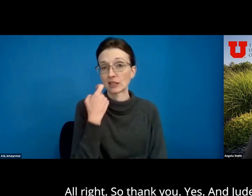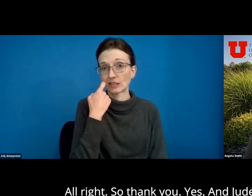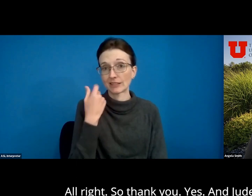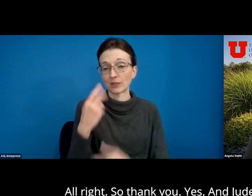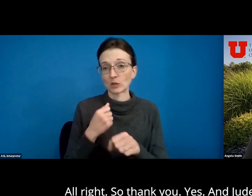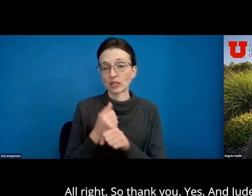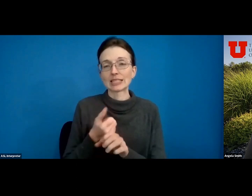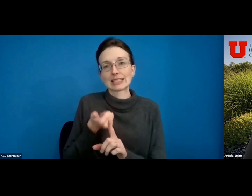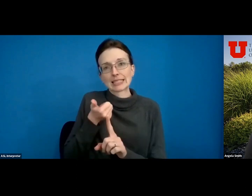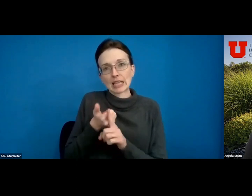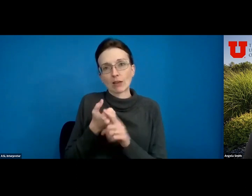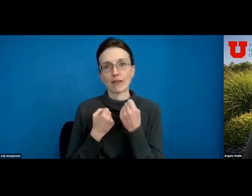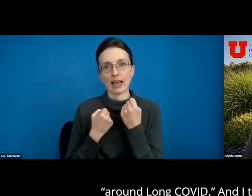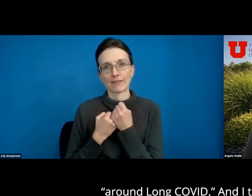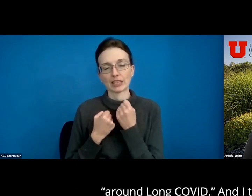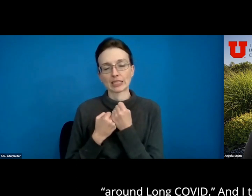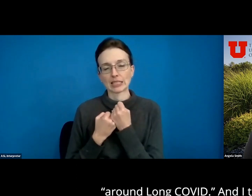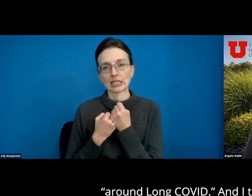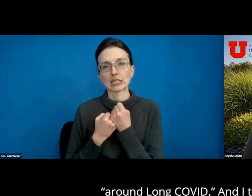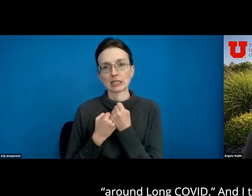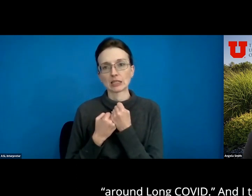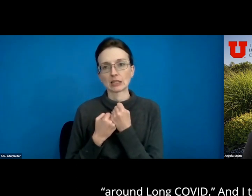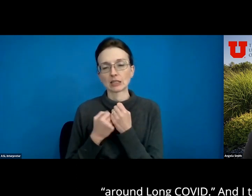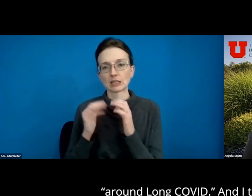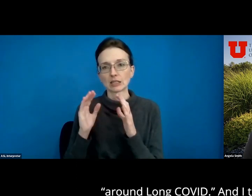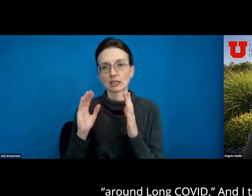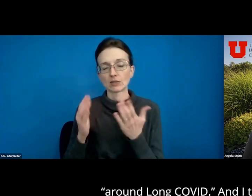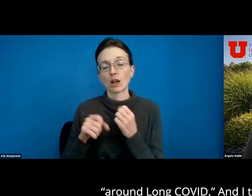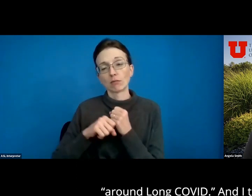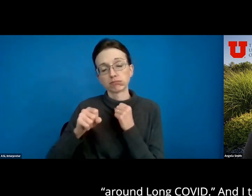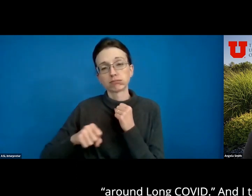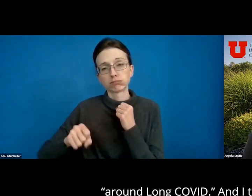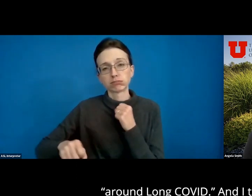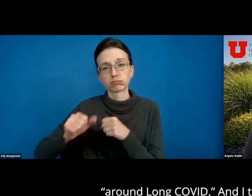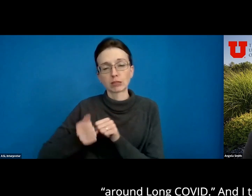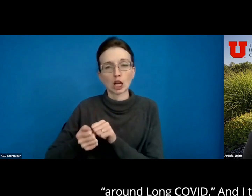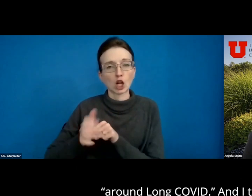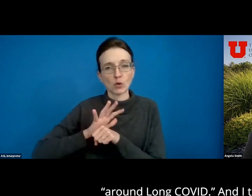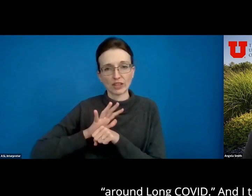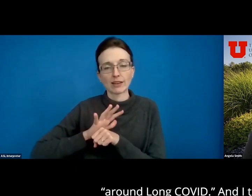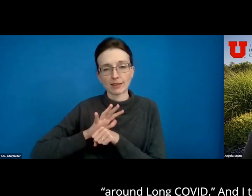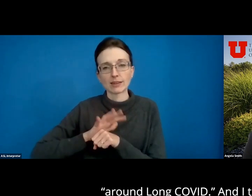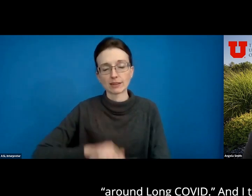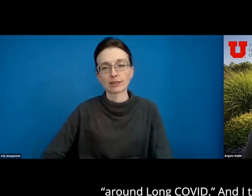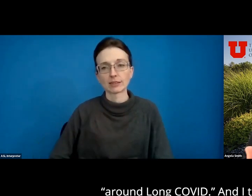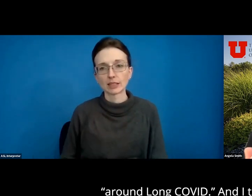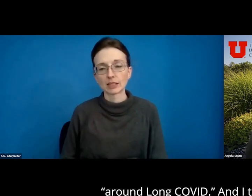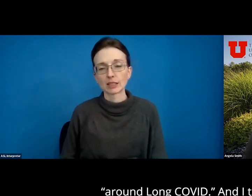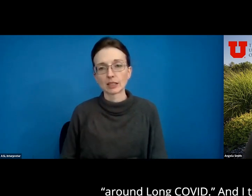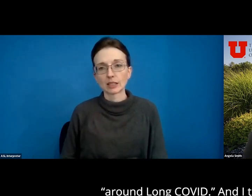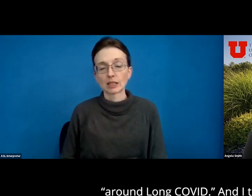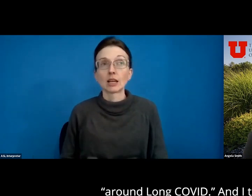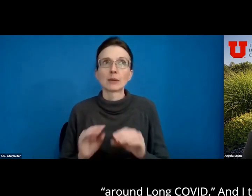been self-advocacy around long COVID. And I think obviously